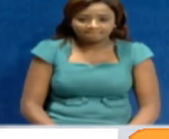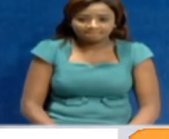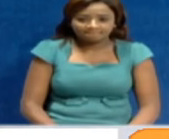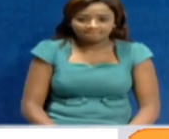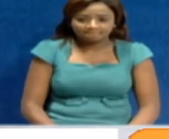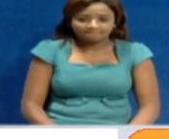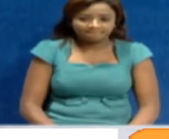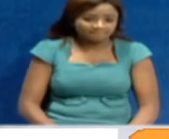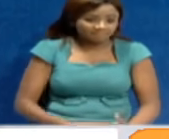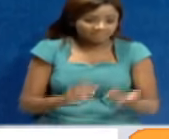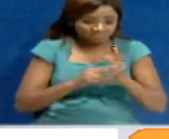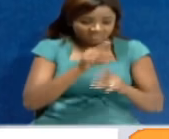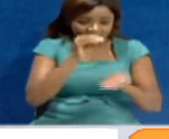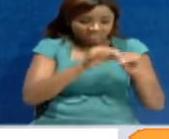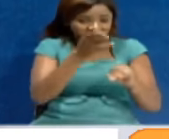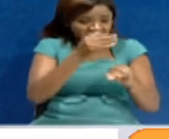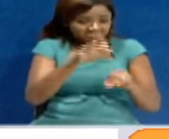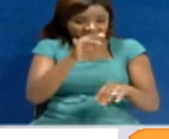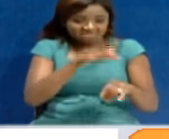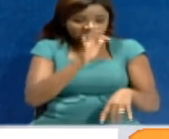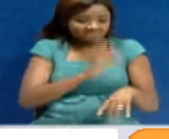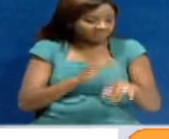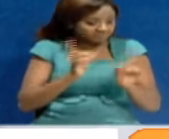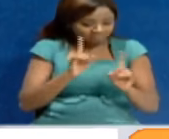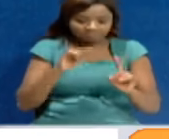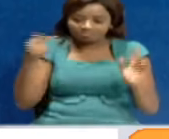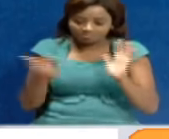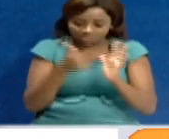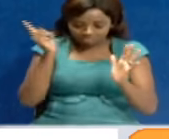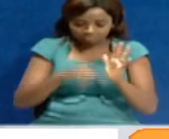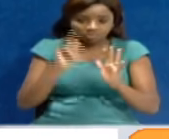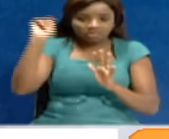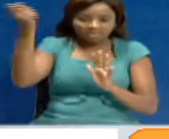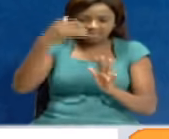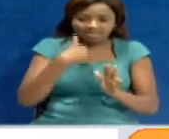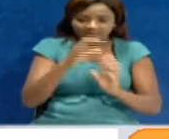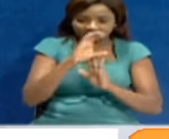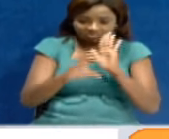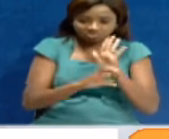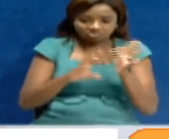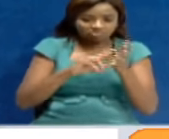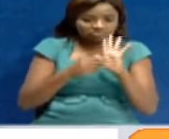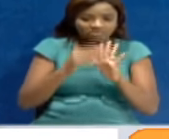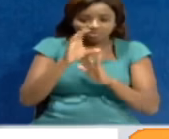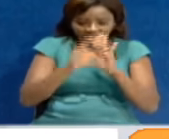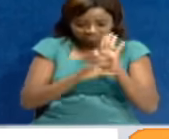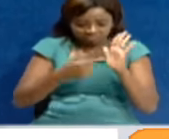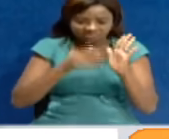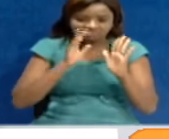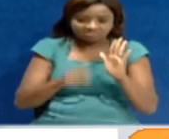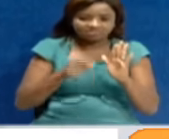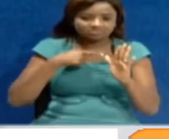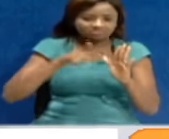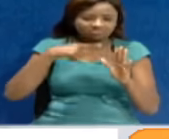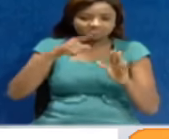an issue. The issue is that Kenya has got a constitution and the rule of law must prevail over everything else. And the